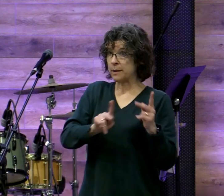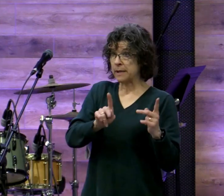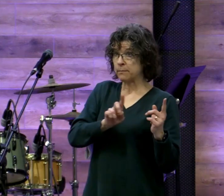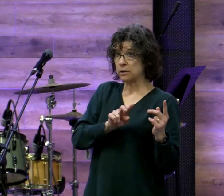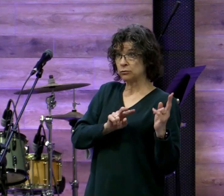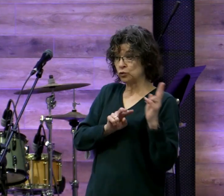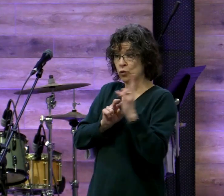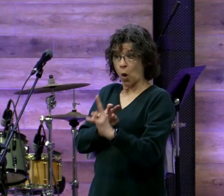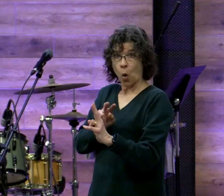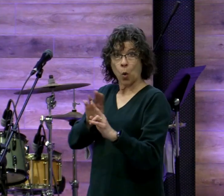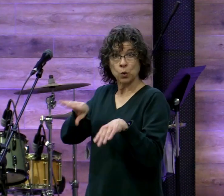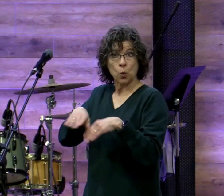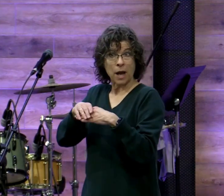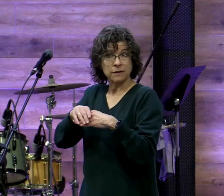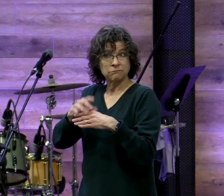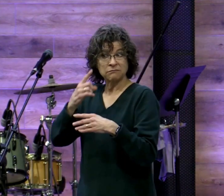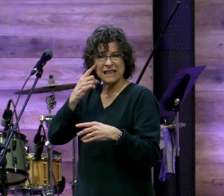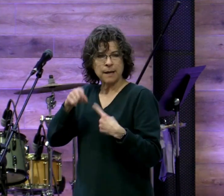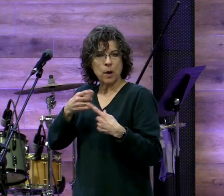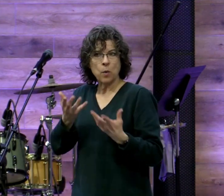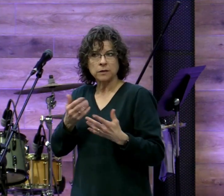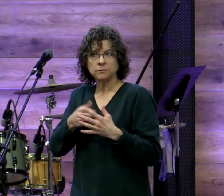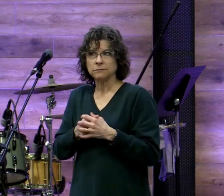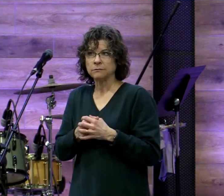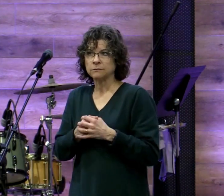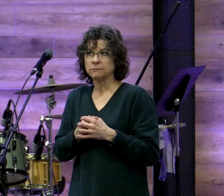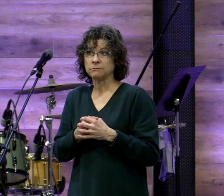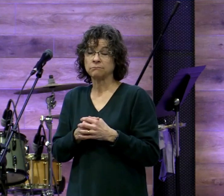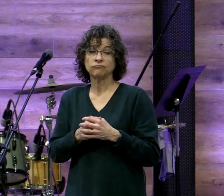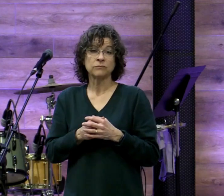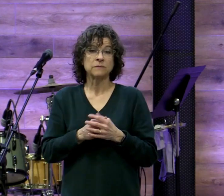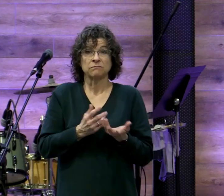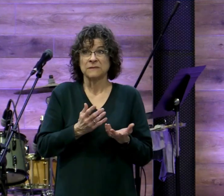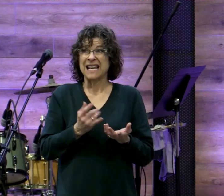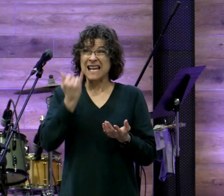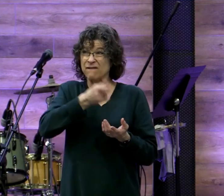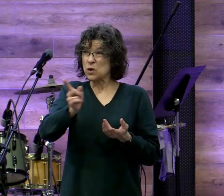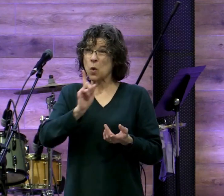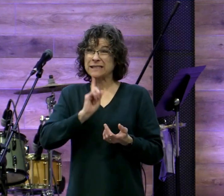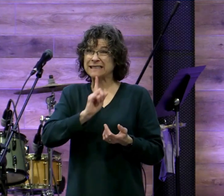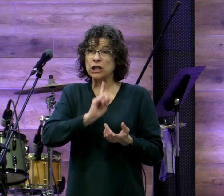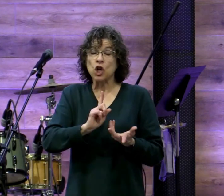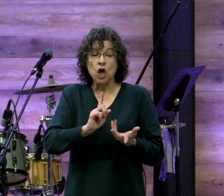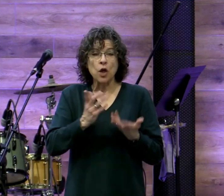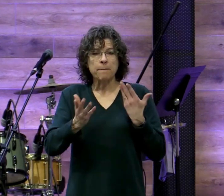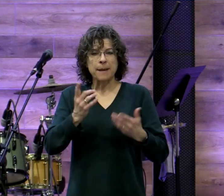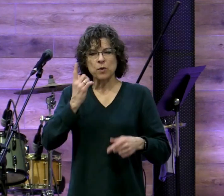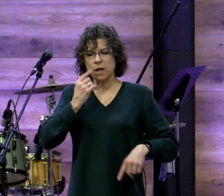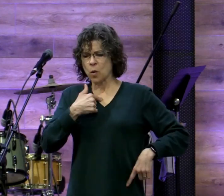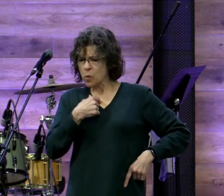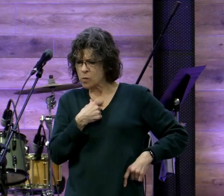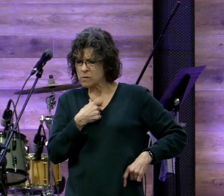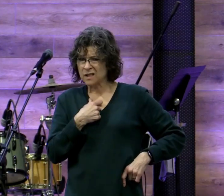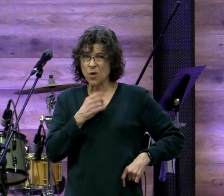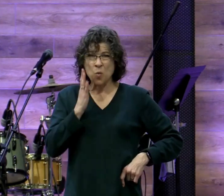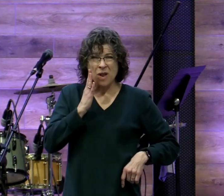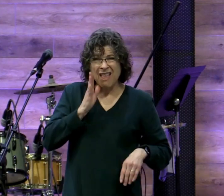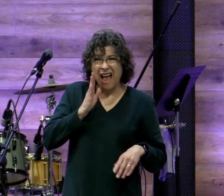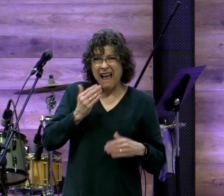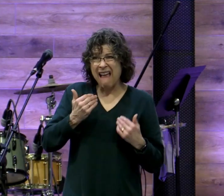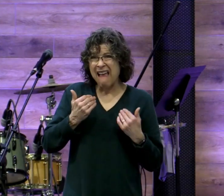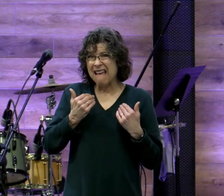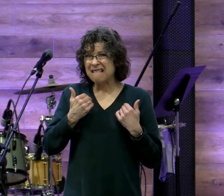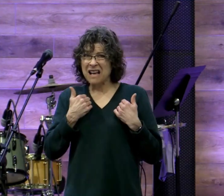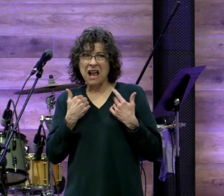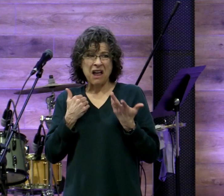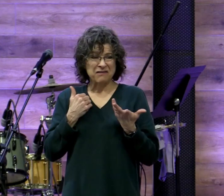right? Some single people are like, will I ever get married? What will that be like? What will it be like for me to take